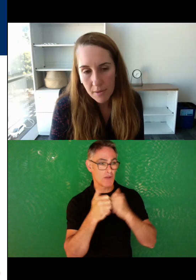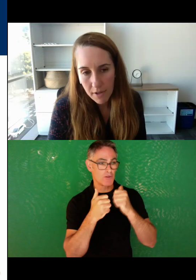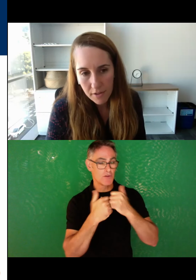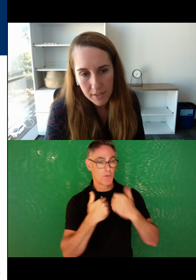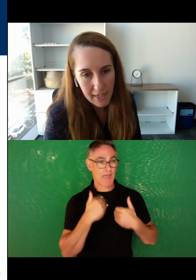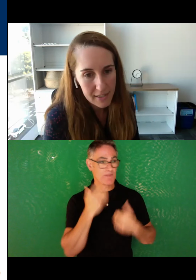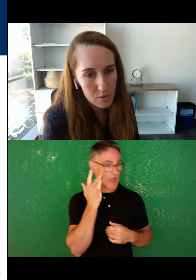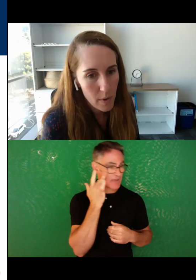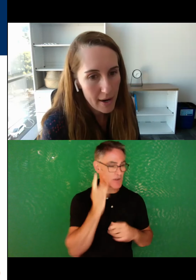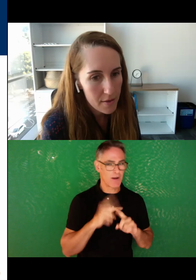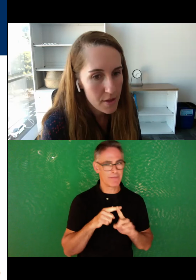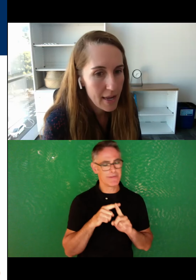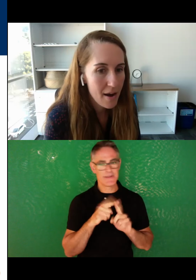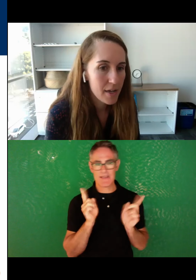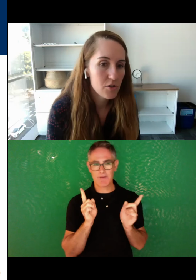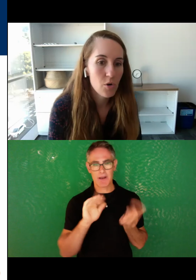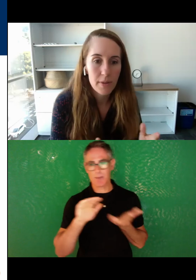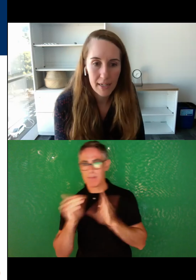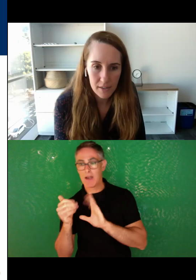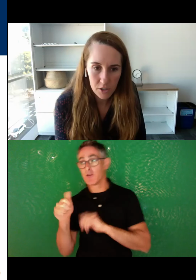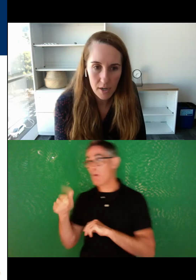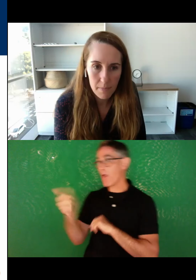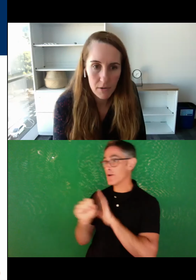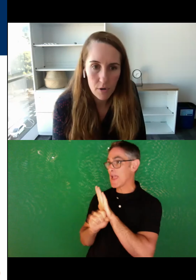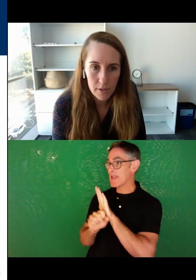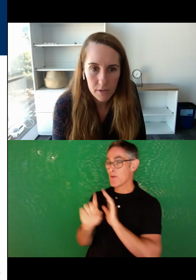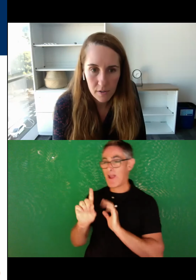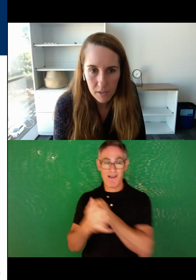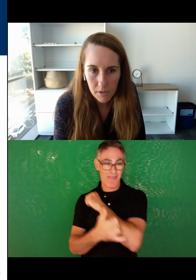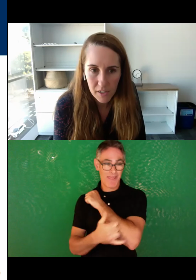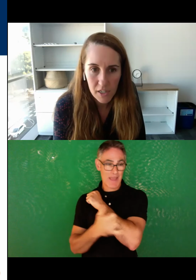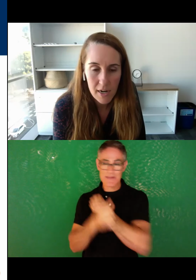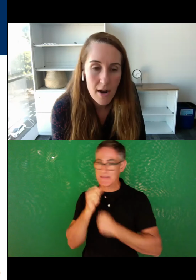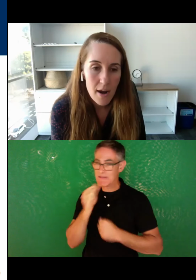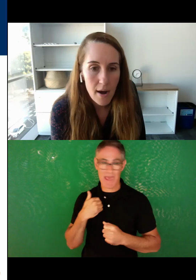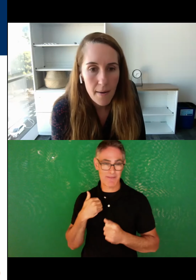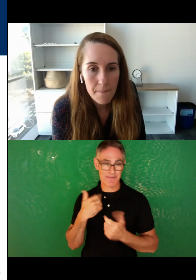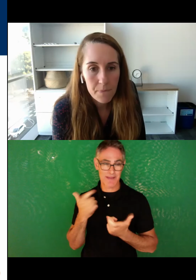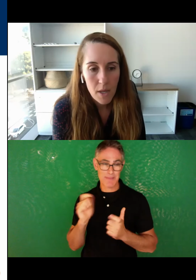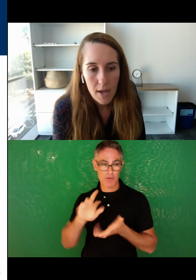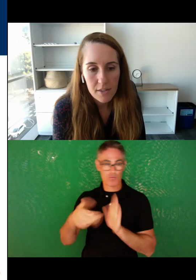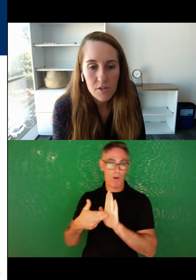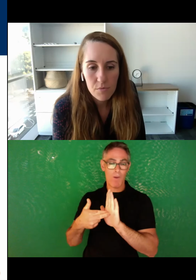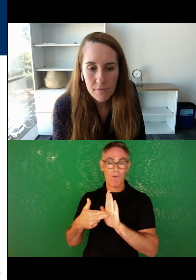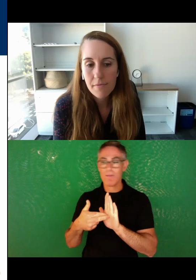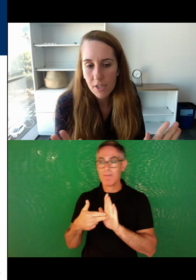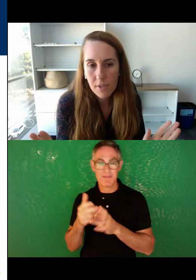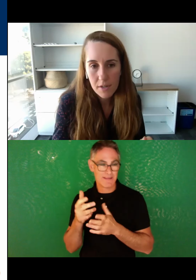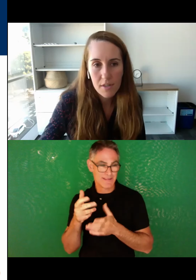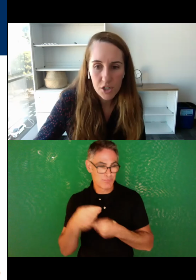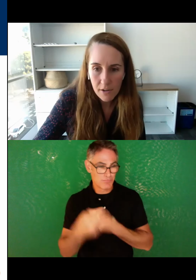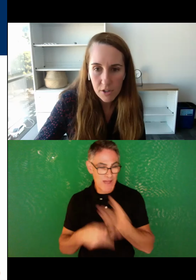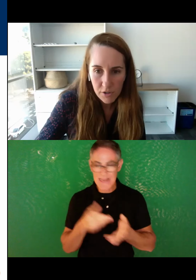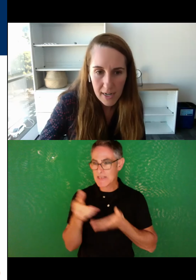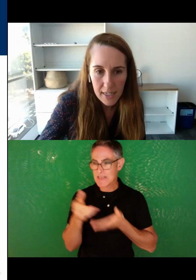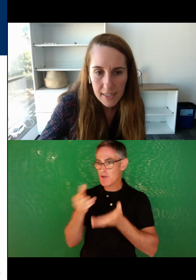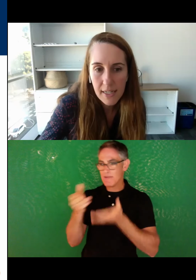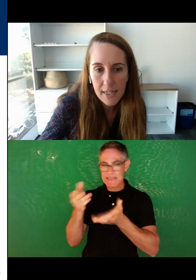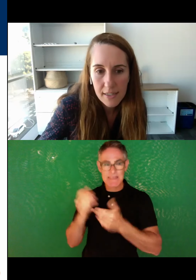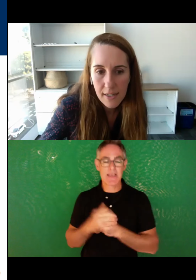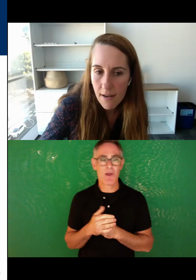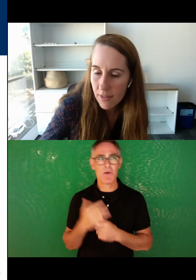from some other states where the counties don't play such a big role in service provision. So the general